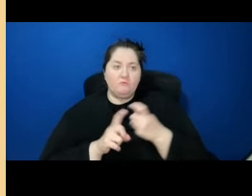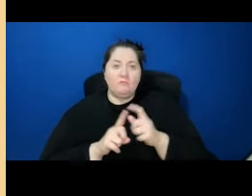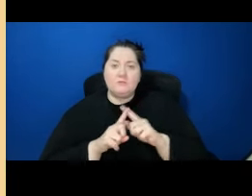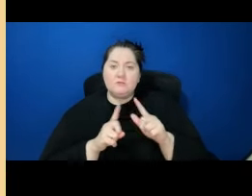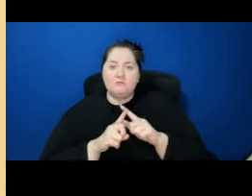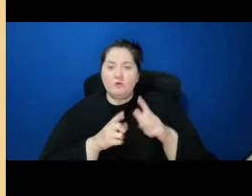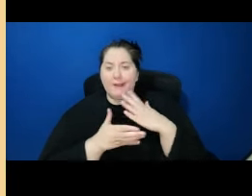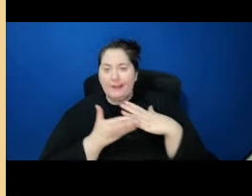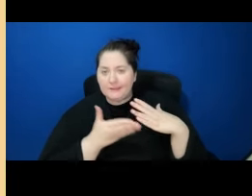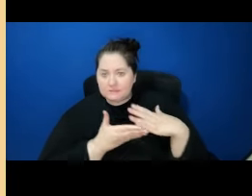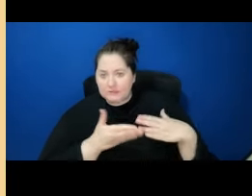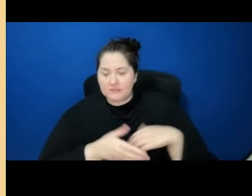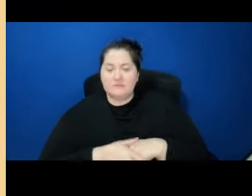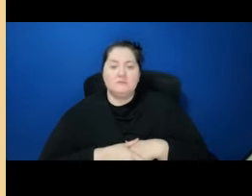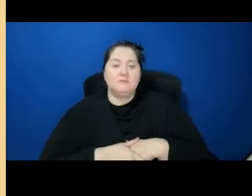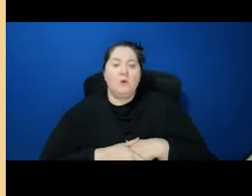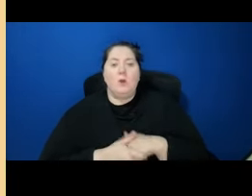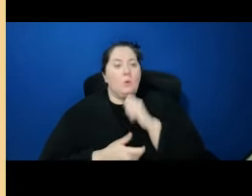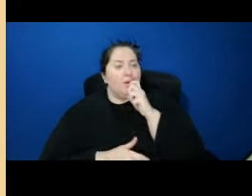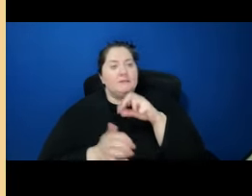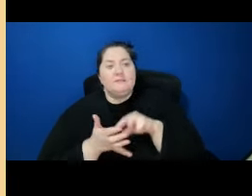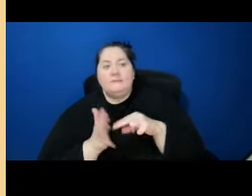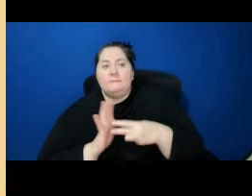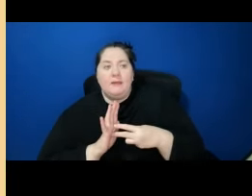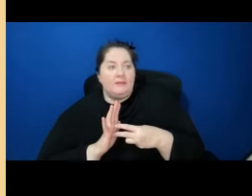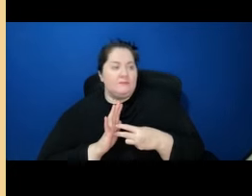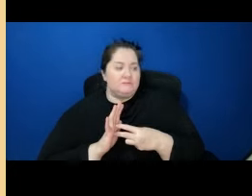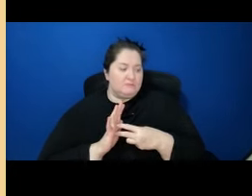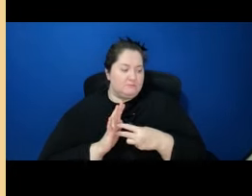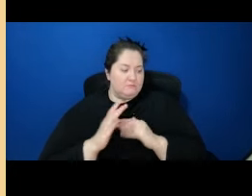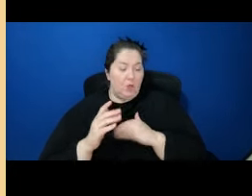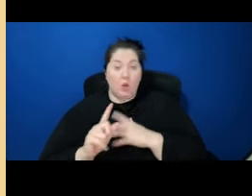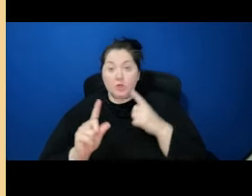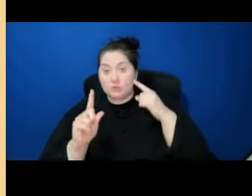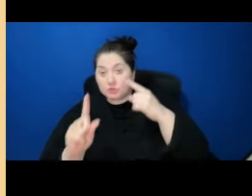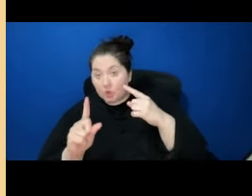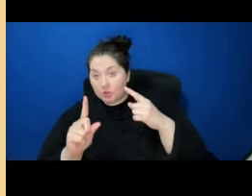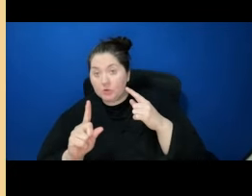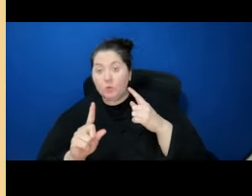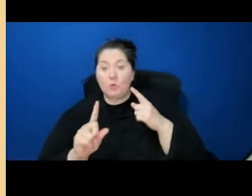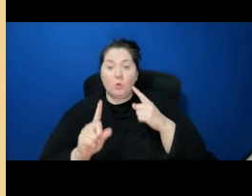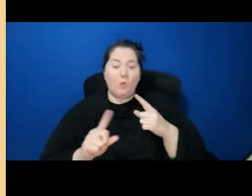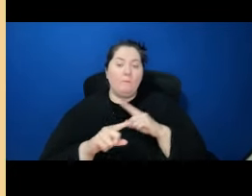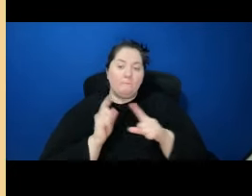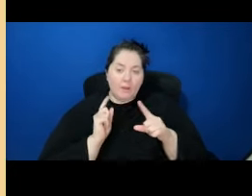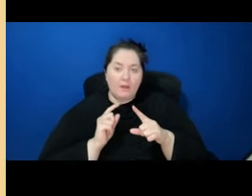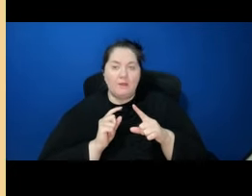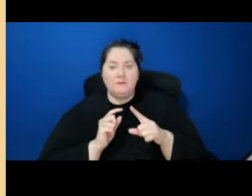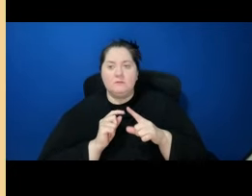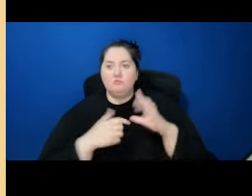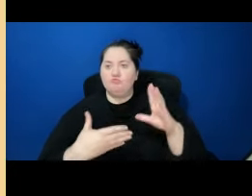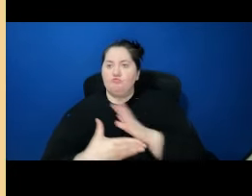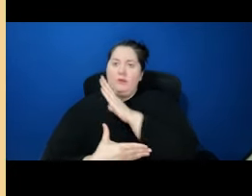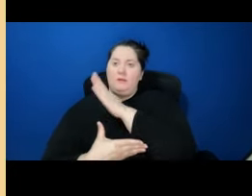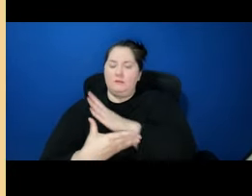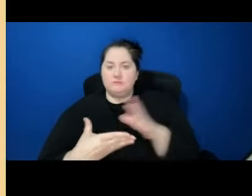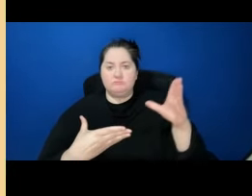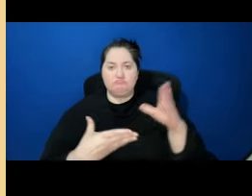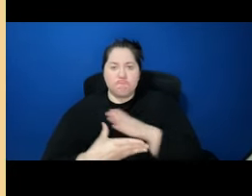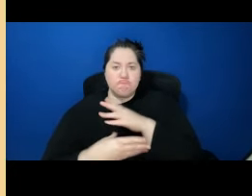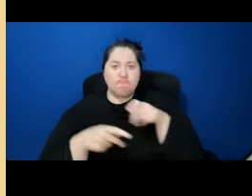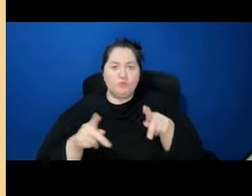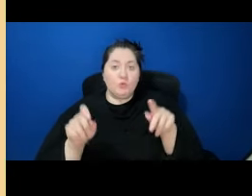different aspects. So that wasn't meant to be a kind of our target or our goal, but rather a range of opportunities that we could